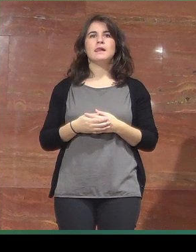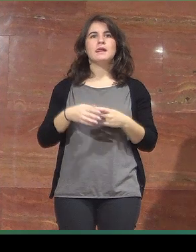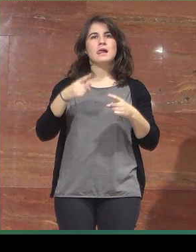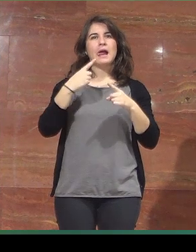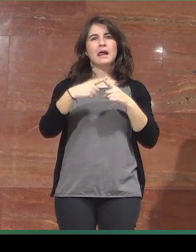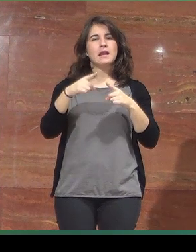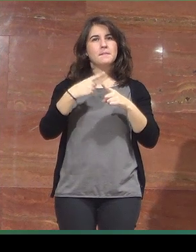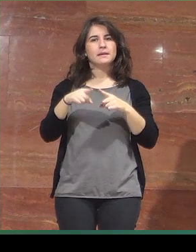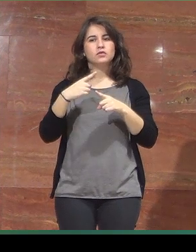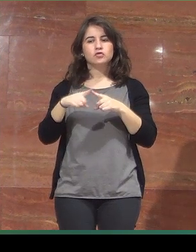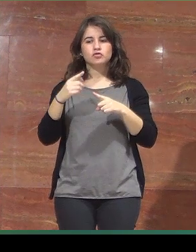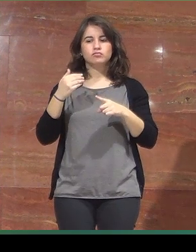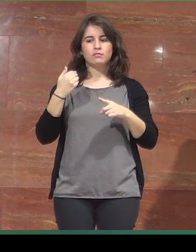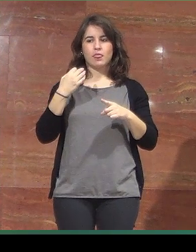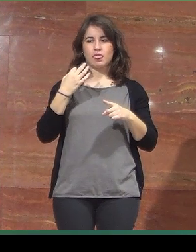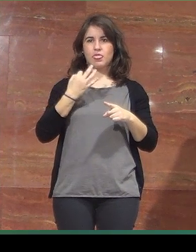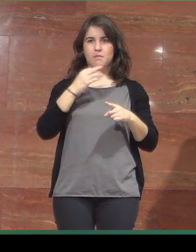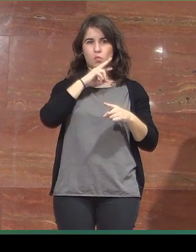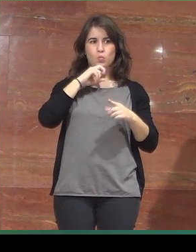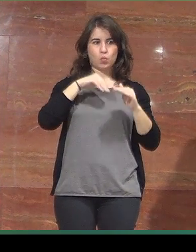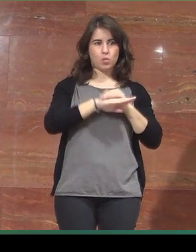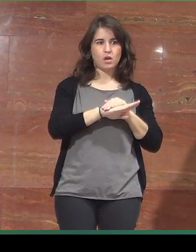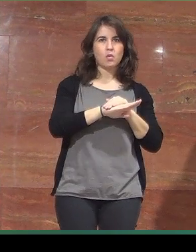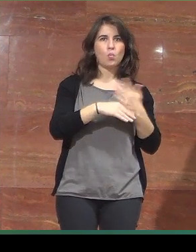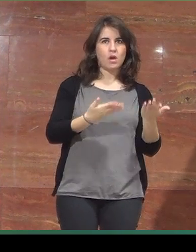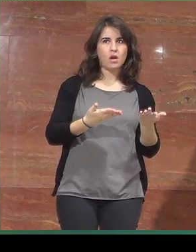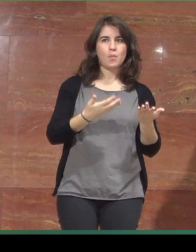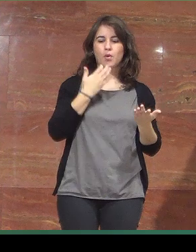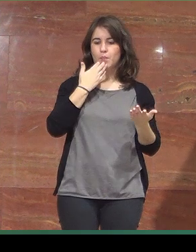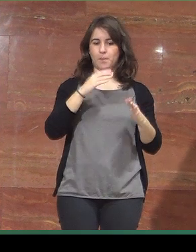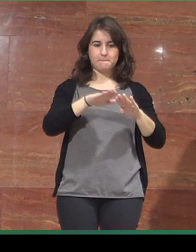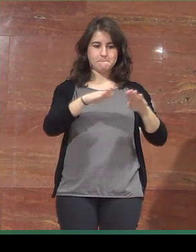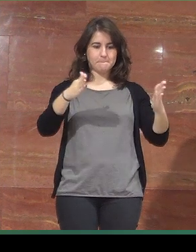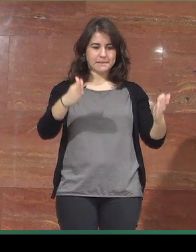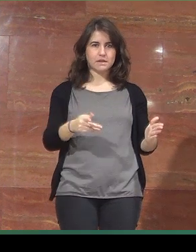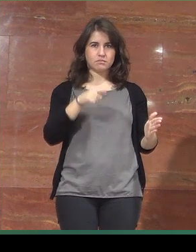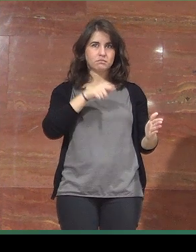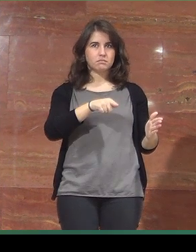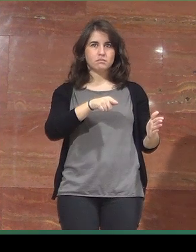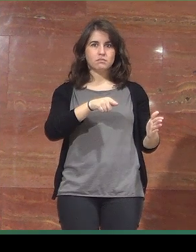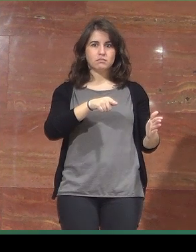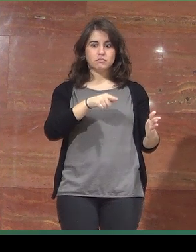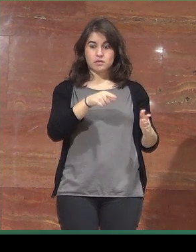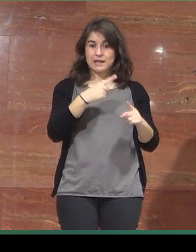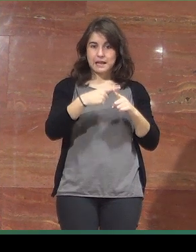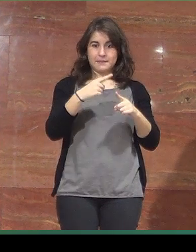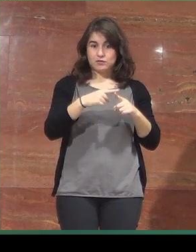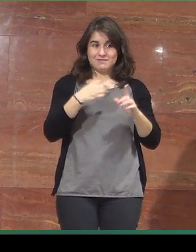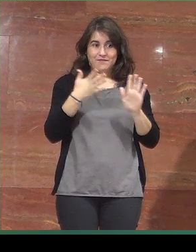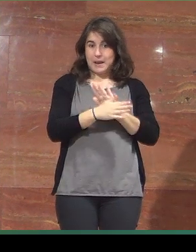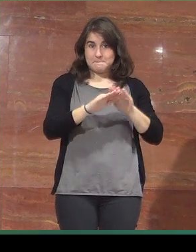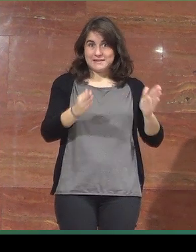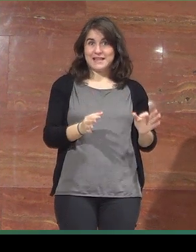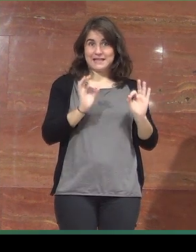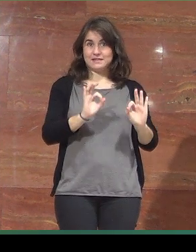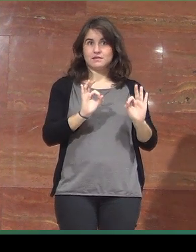horizontal element to be a table, and what's the element we can change without problems. And I think this is the real problem we